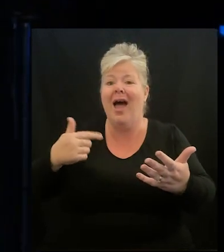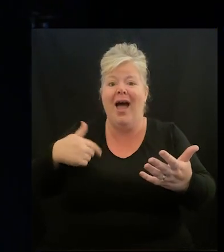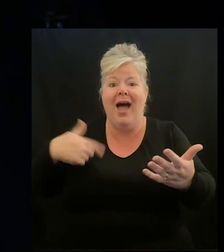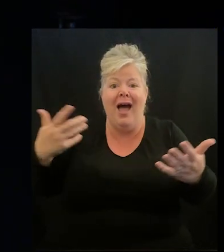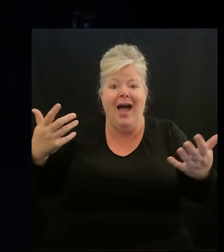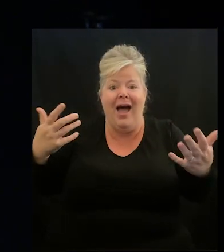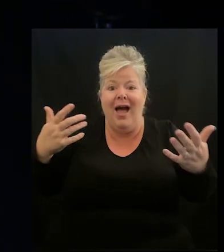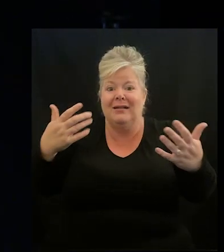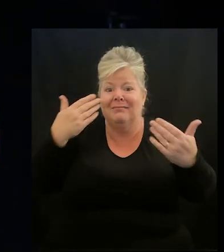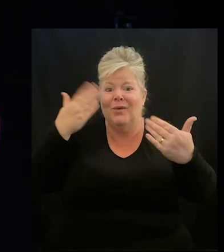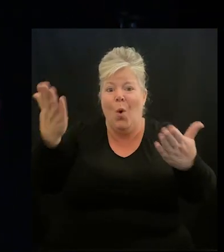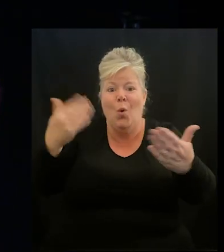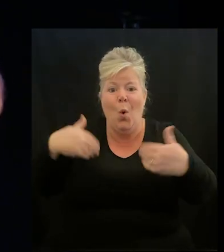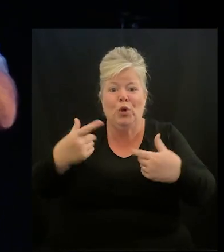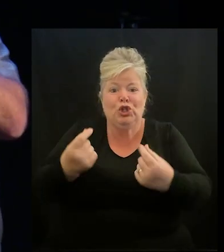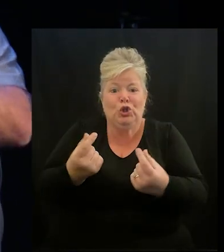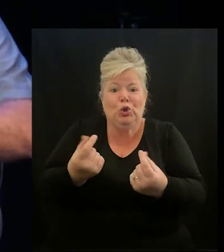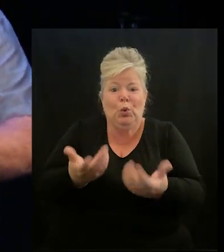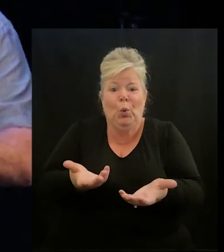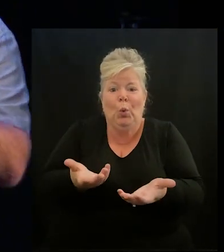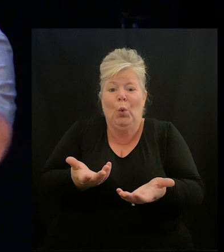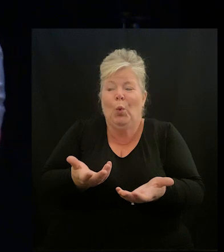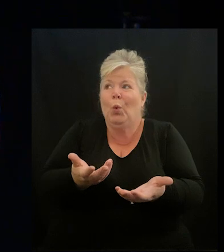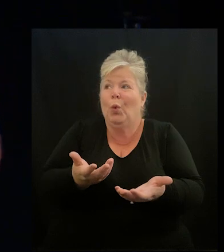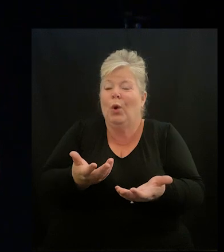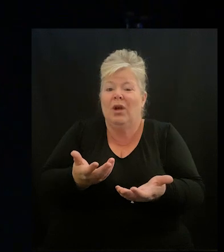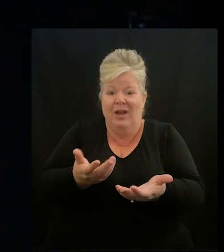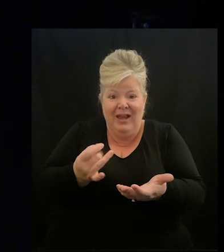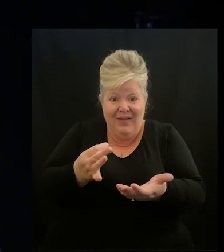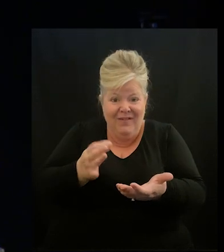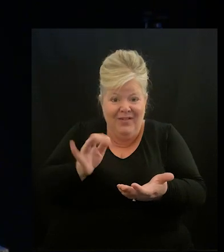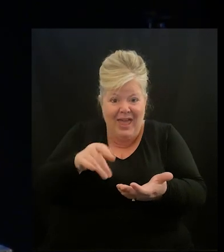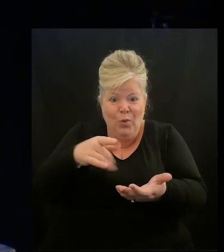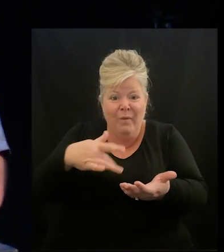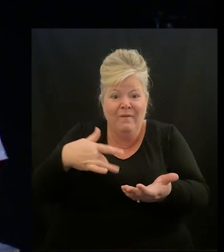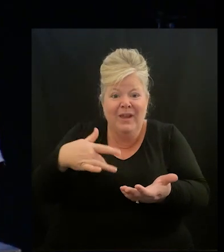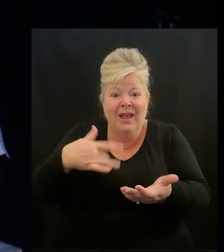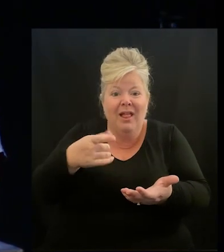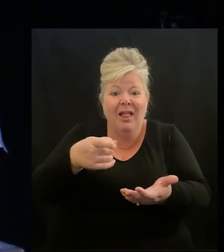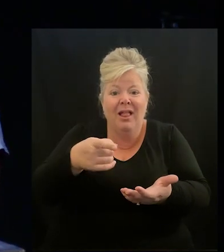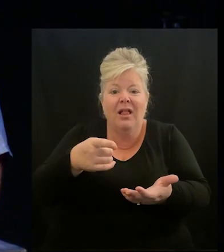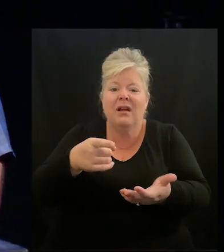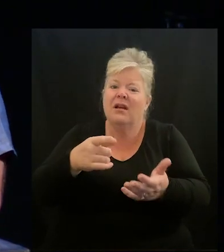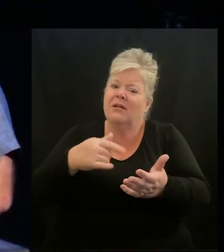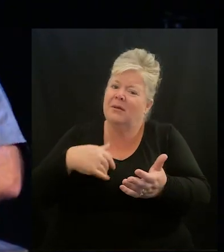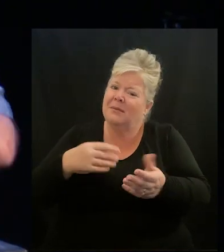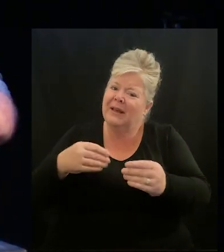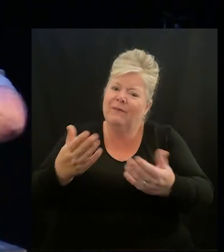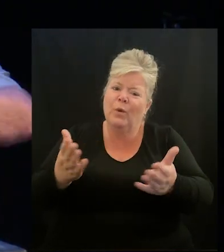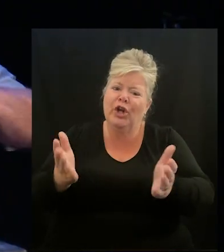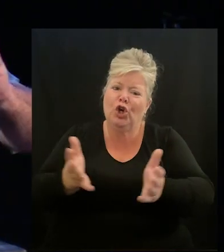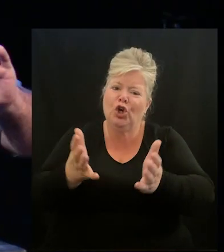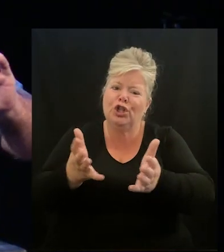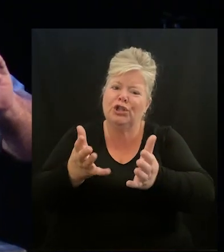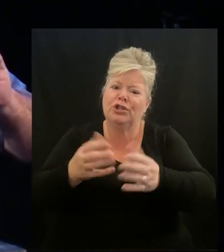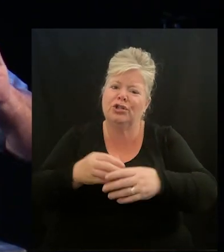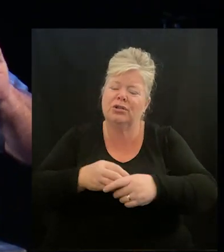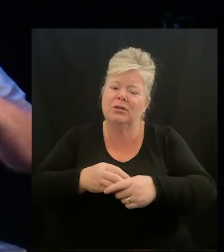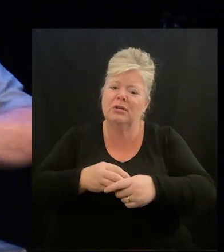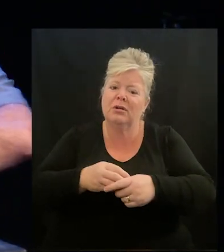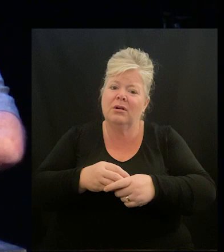have absolutely no idea what to do. If that's you, can I just encourage you today? That doesn't make you